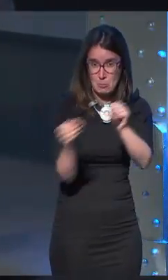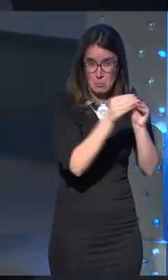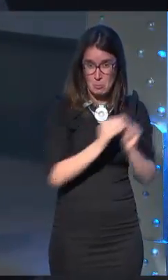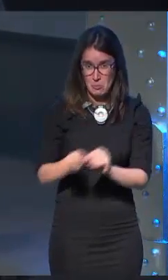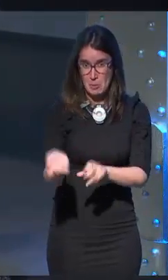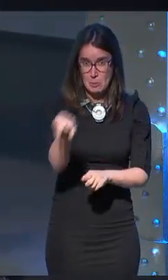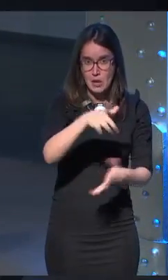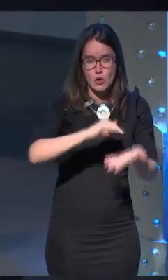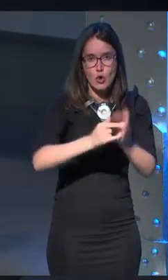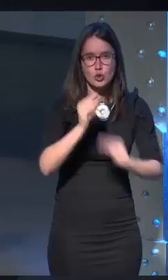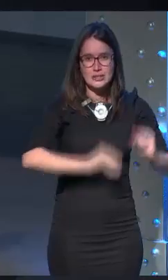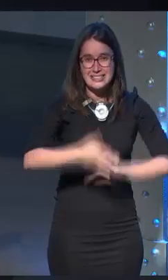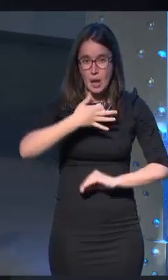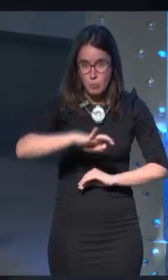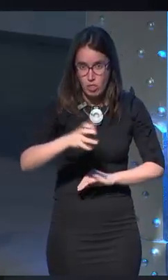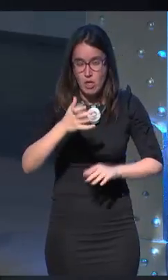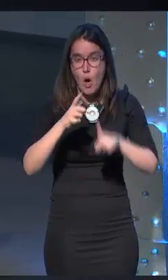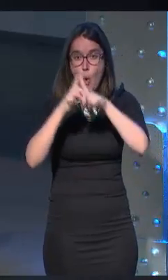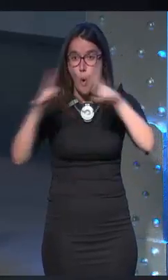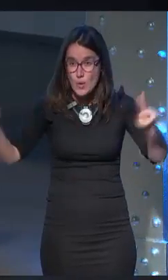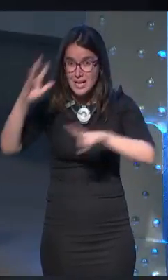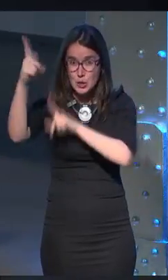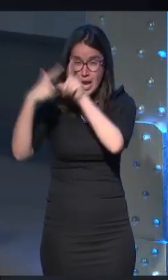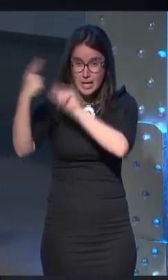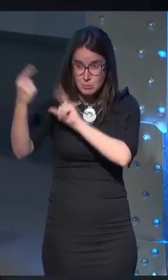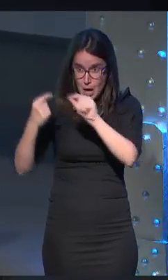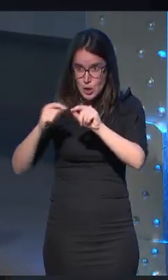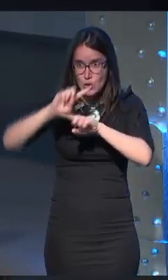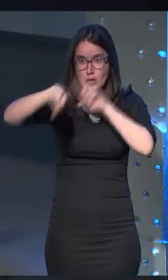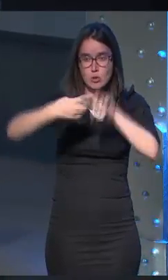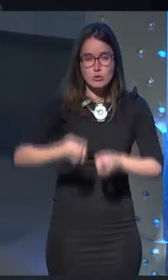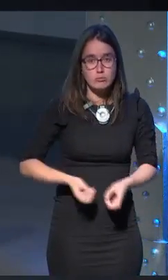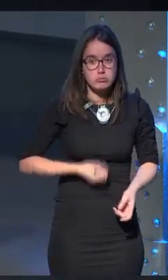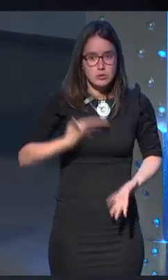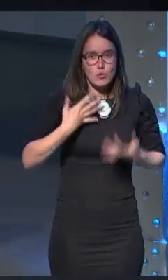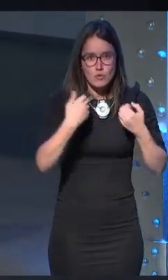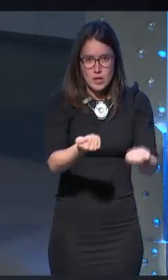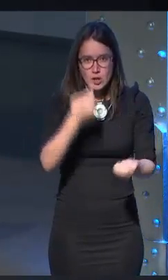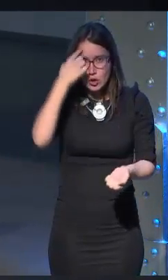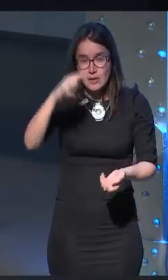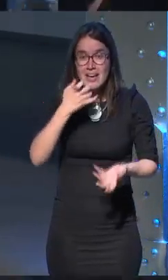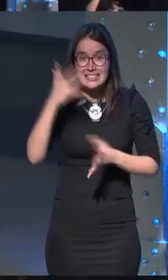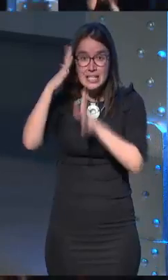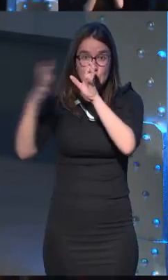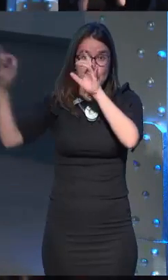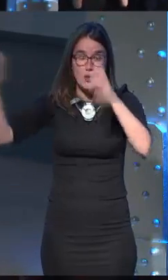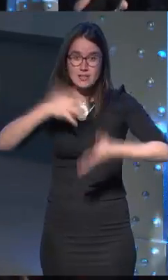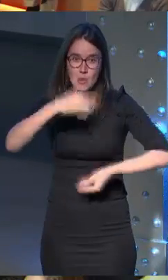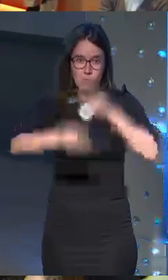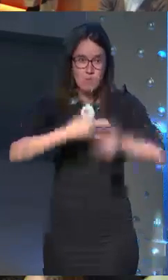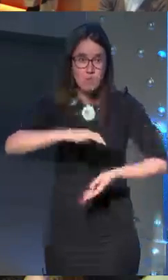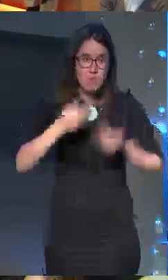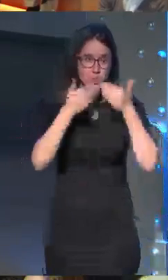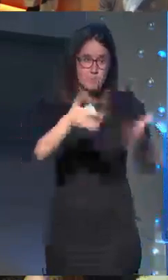I was absolutely inspired that if we can dream it, we can do it. Thank you very much, ladies and gentlemen. Thank you.